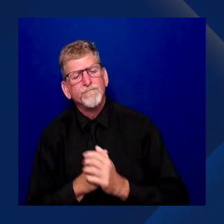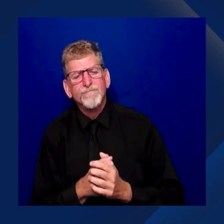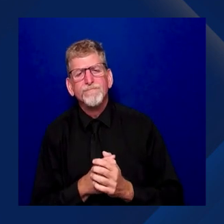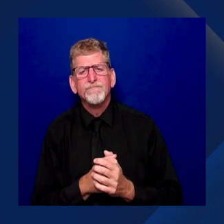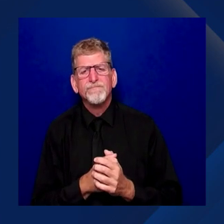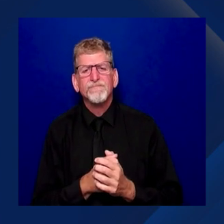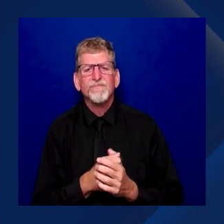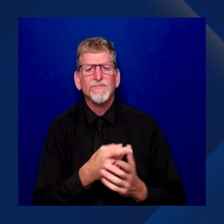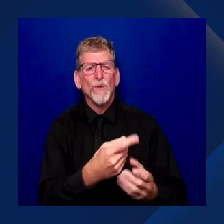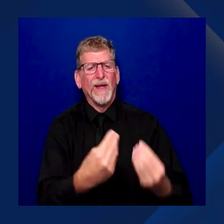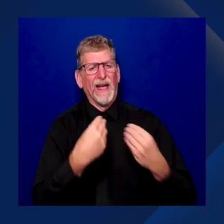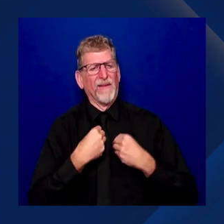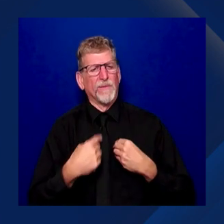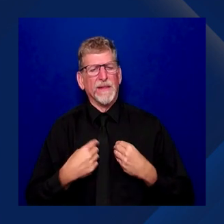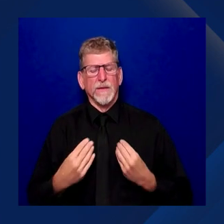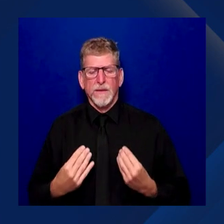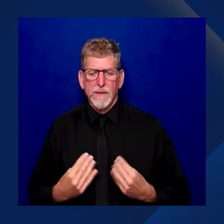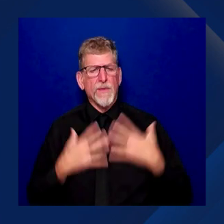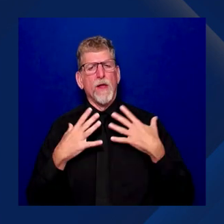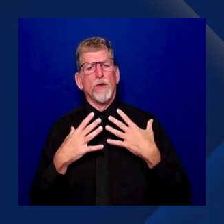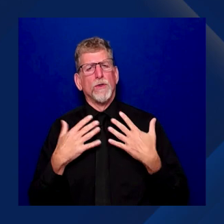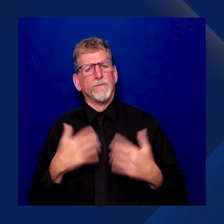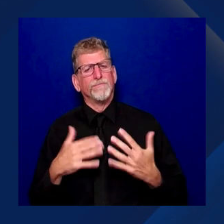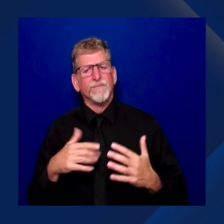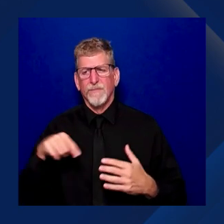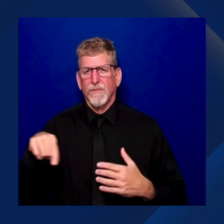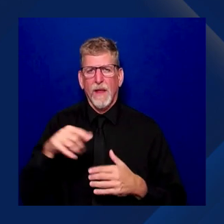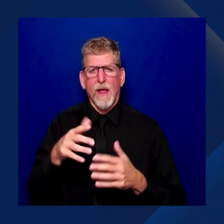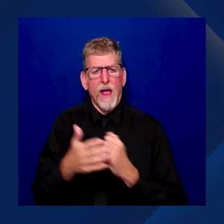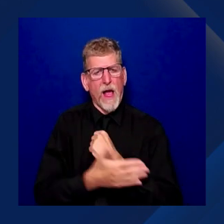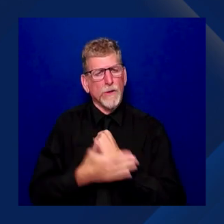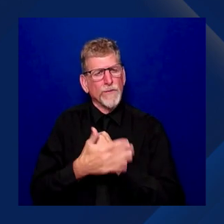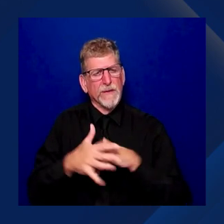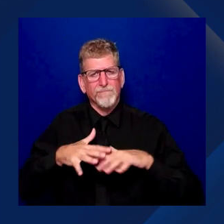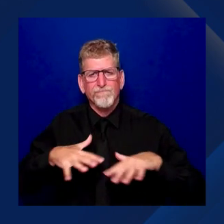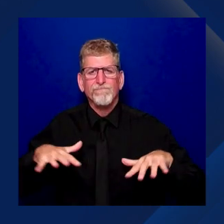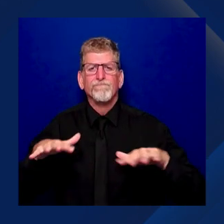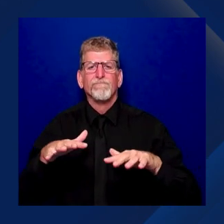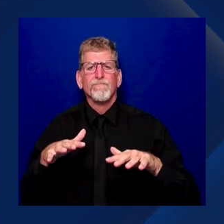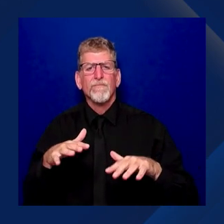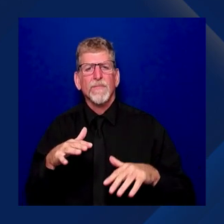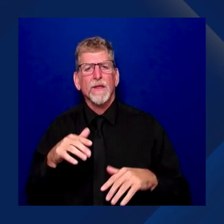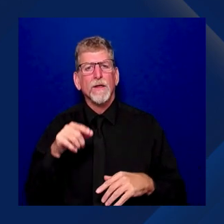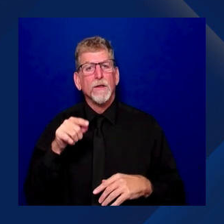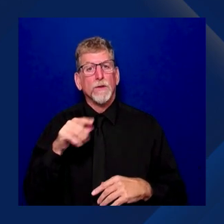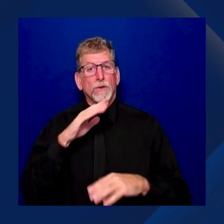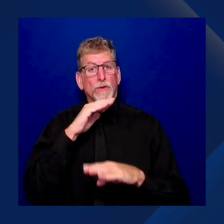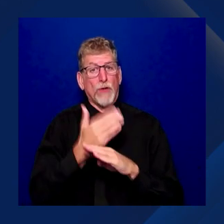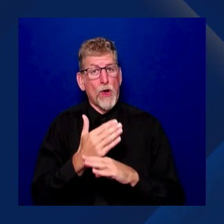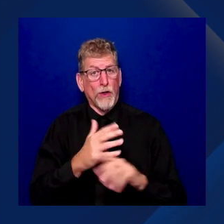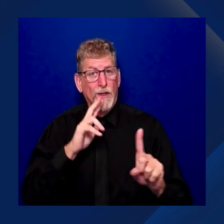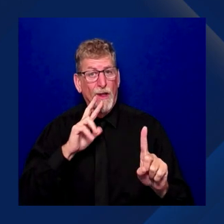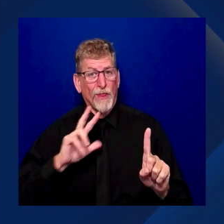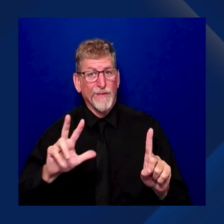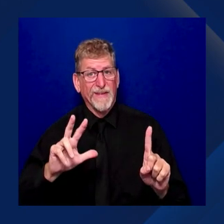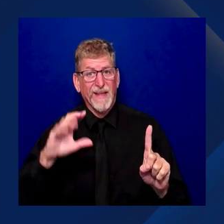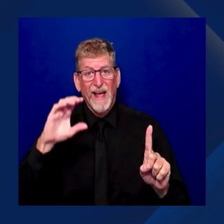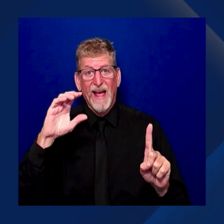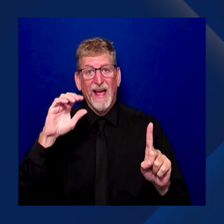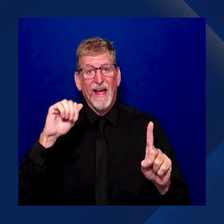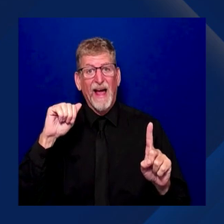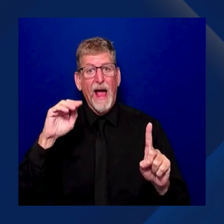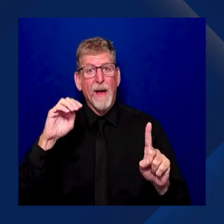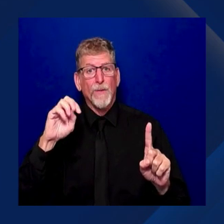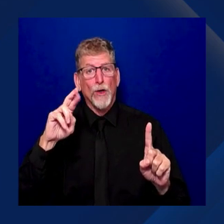many people around our country. And so your daughter Cameron is now 3. Yes. Will you talk a little bit about